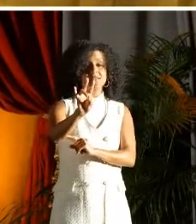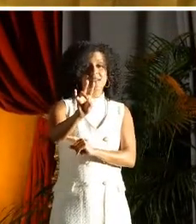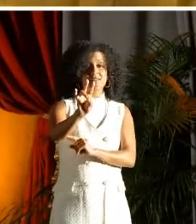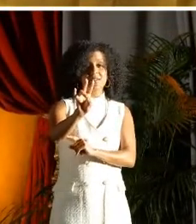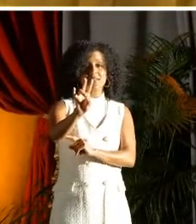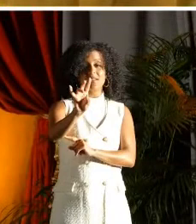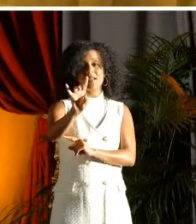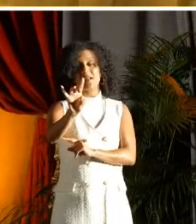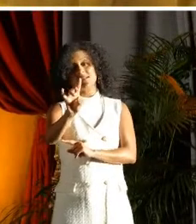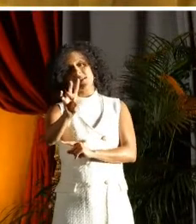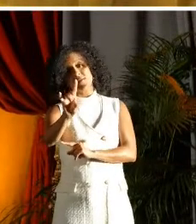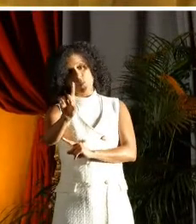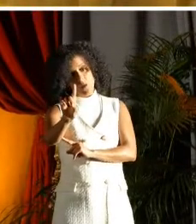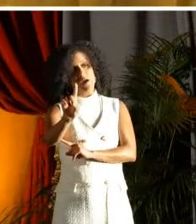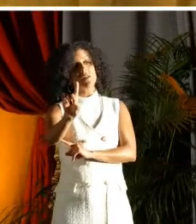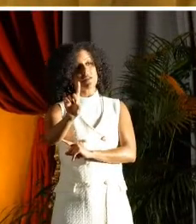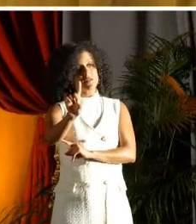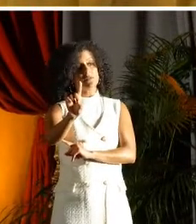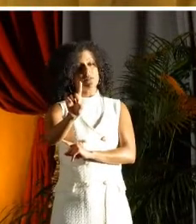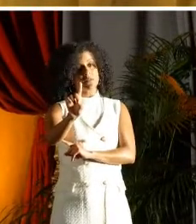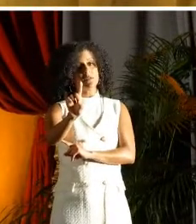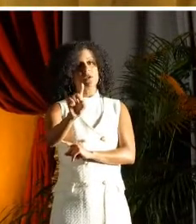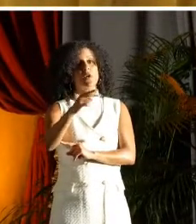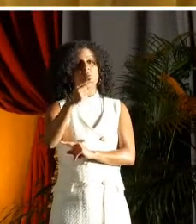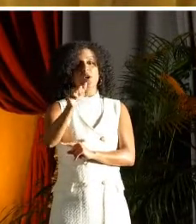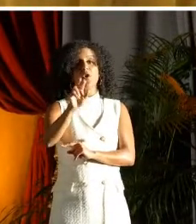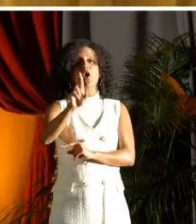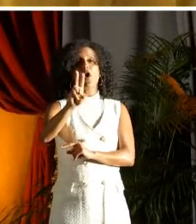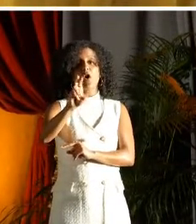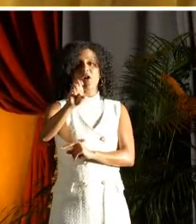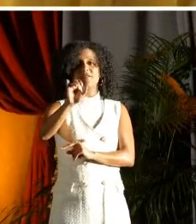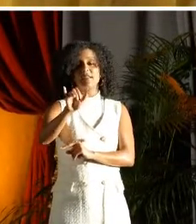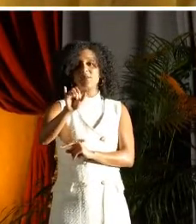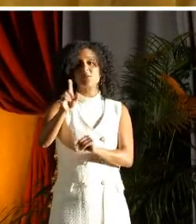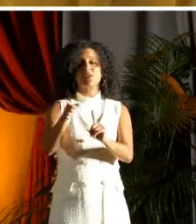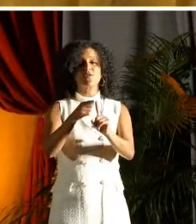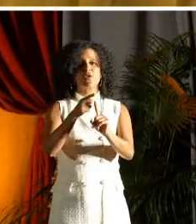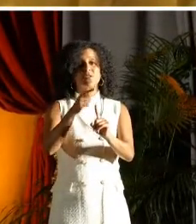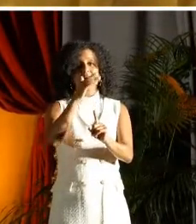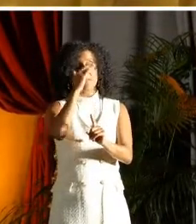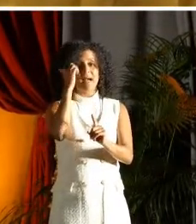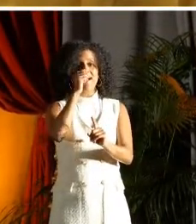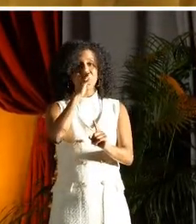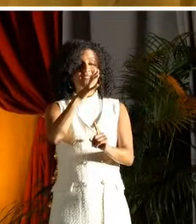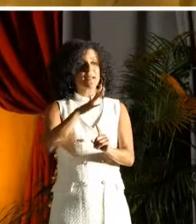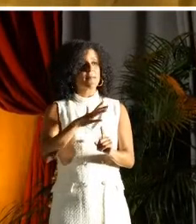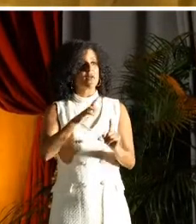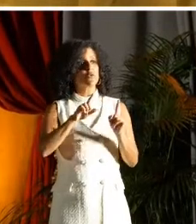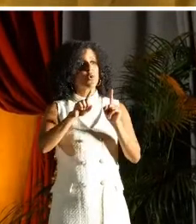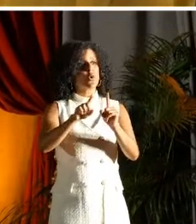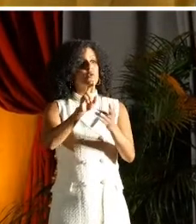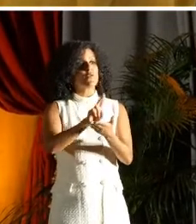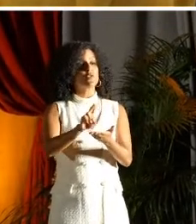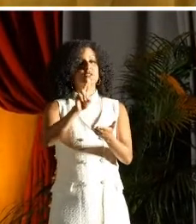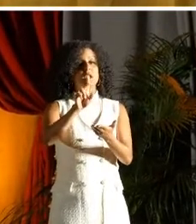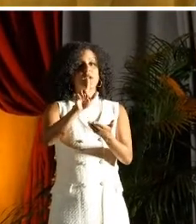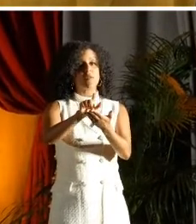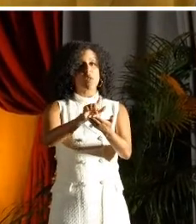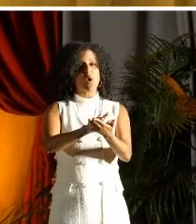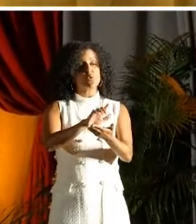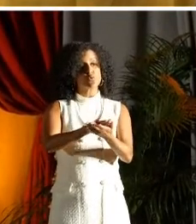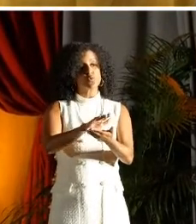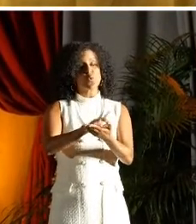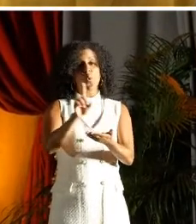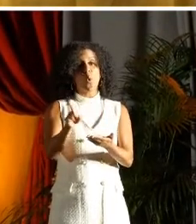1970, I believe, Carter 71, when Consuelo Harvey was the first black female to go to the University of Mississippi Law School. So you